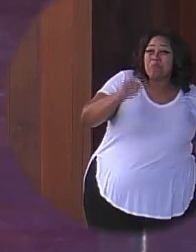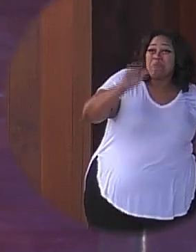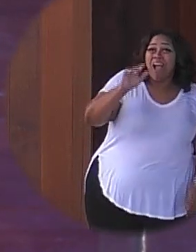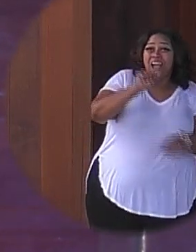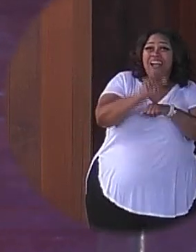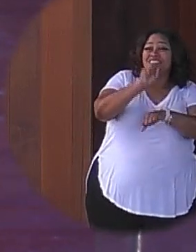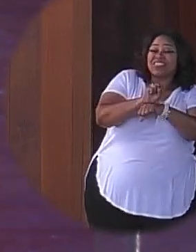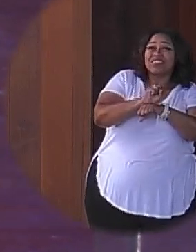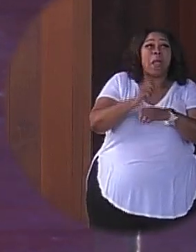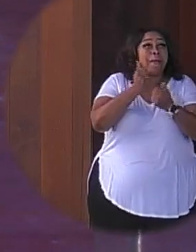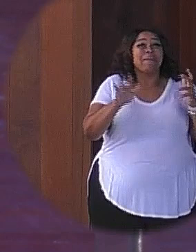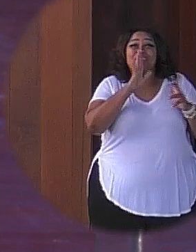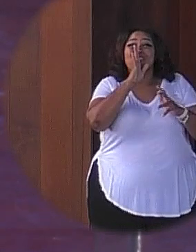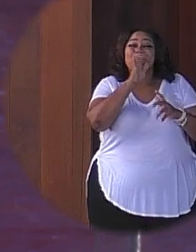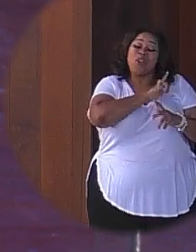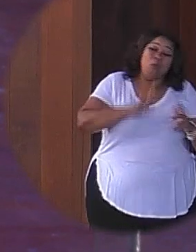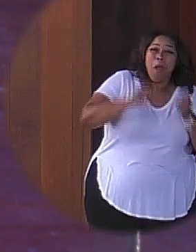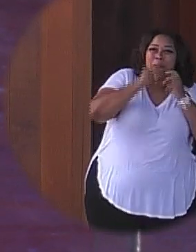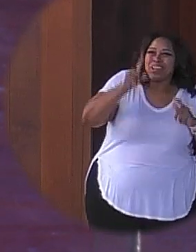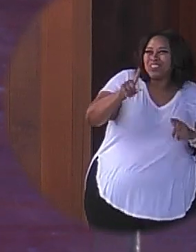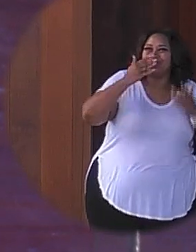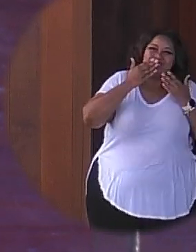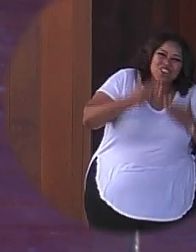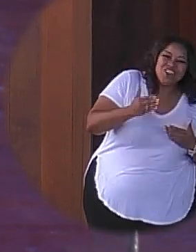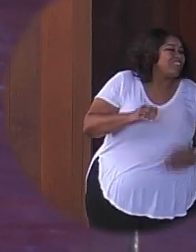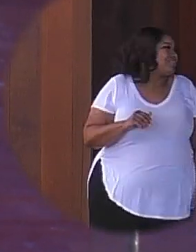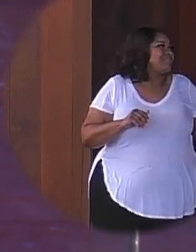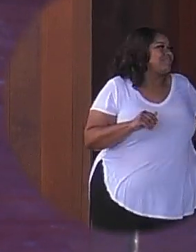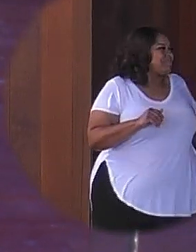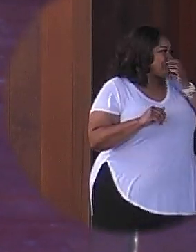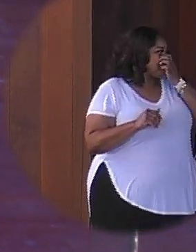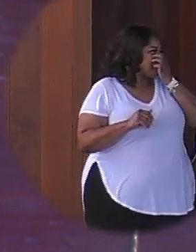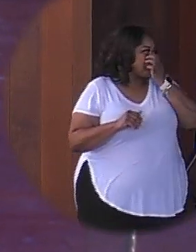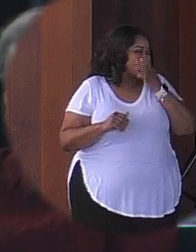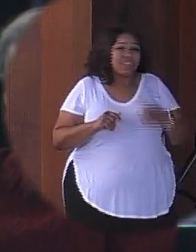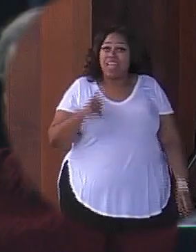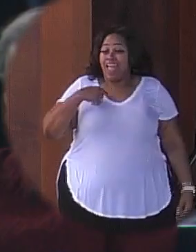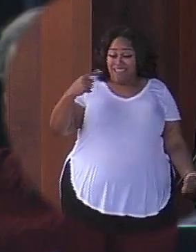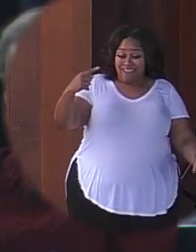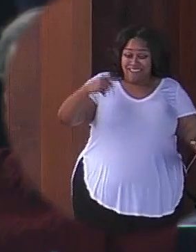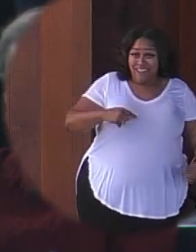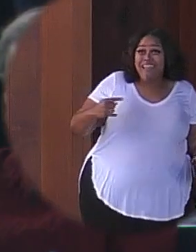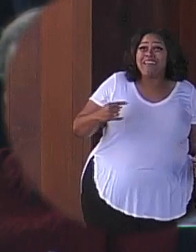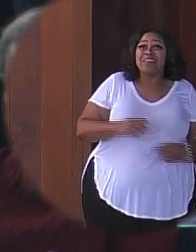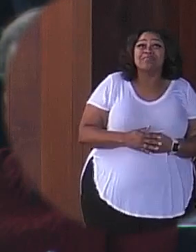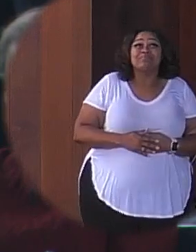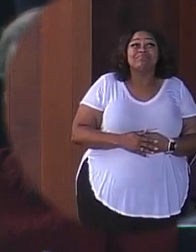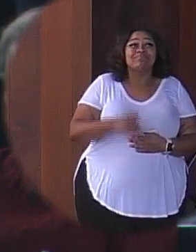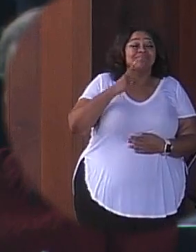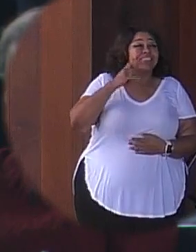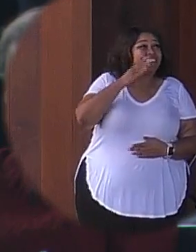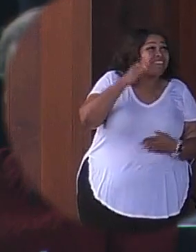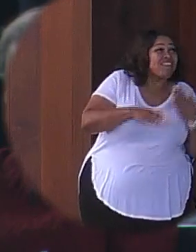Street. May the Lord bless you mighty good. But I came by to find